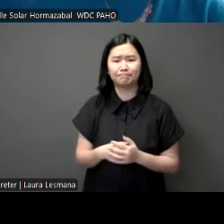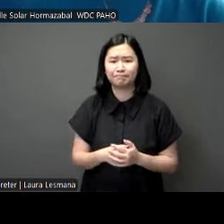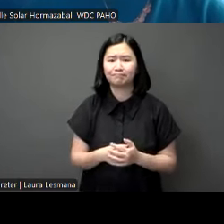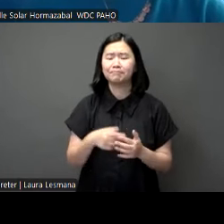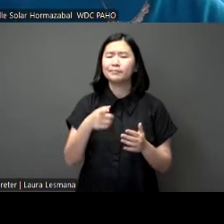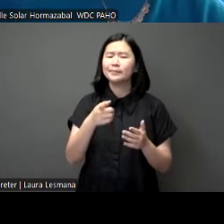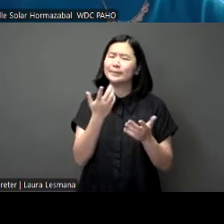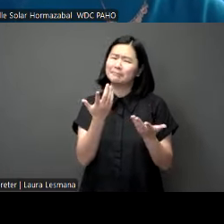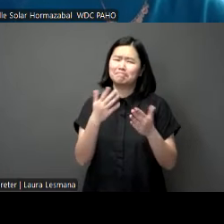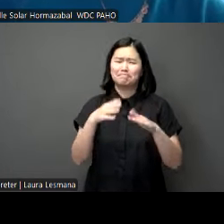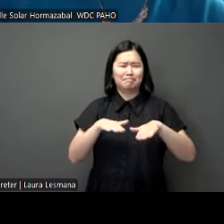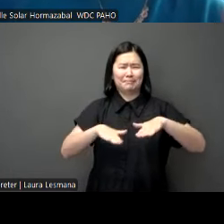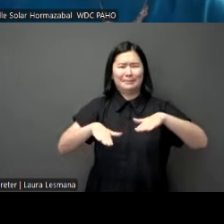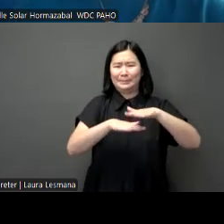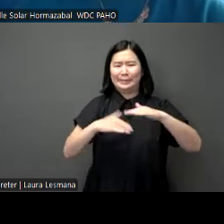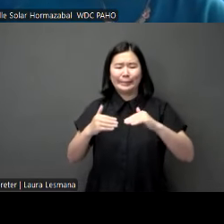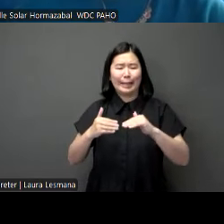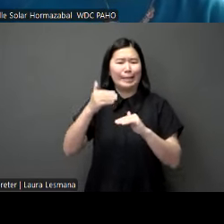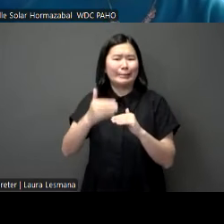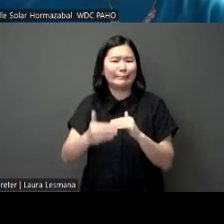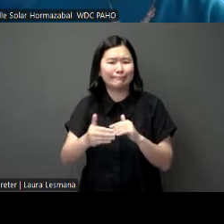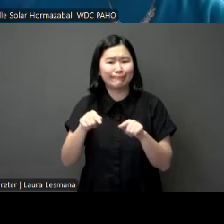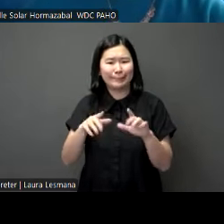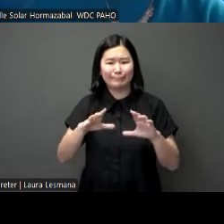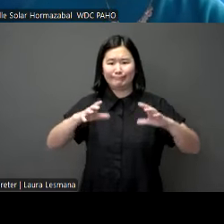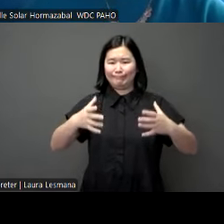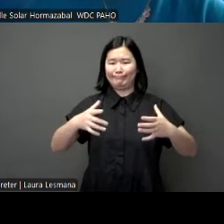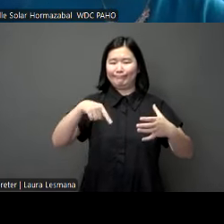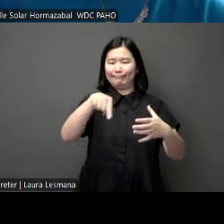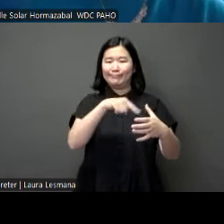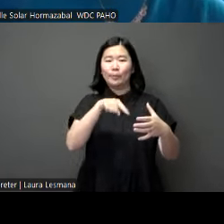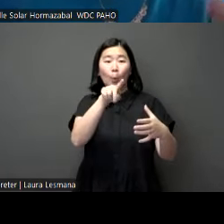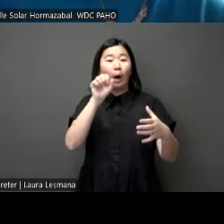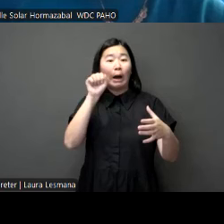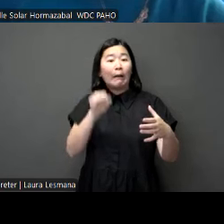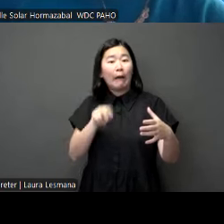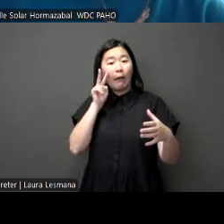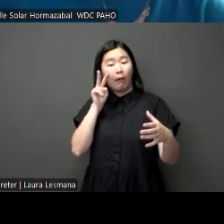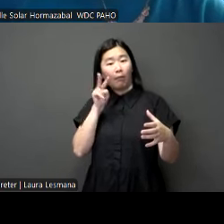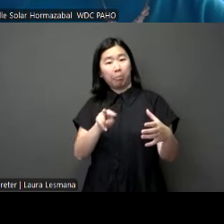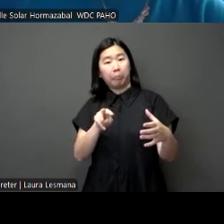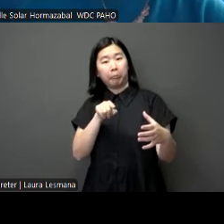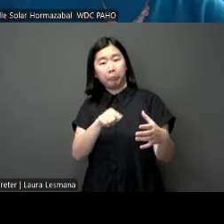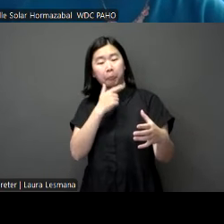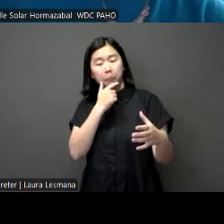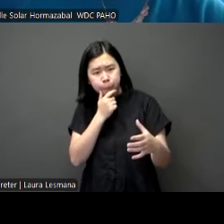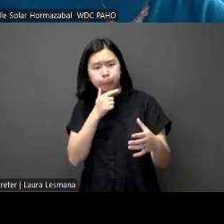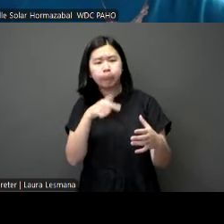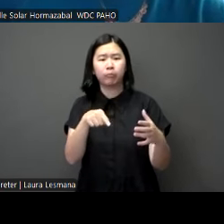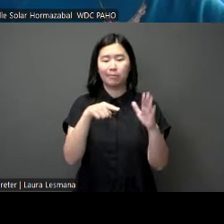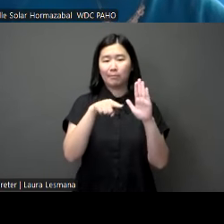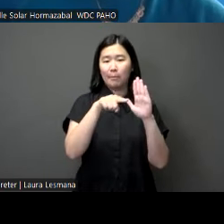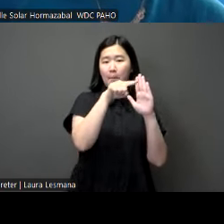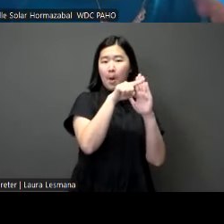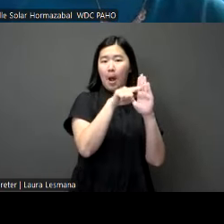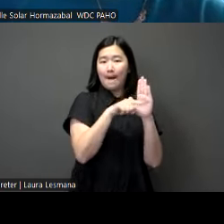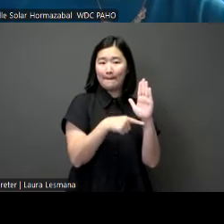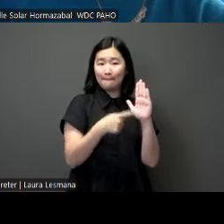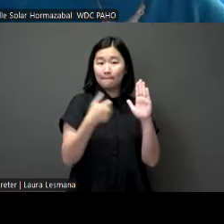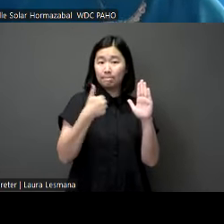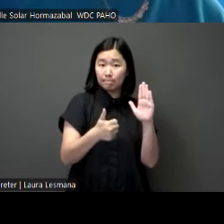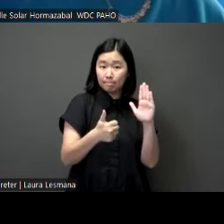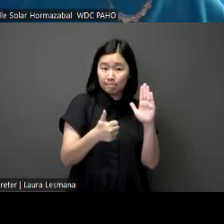have the SESEP program, which is a comprehensive approach to comorbidities, focused on